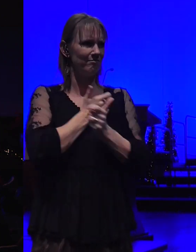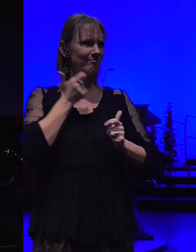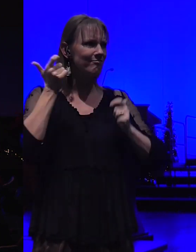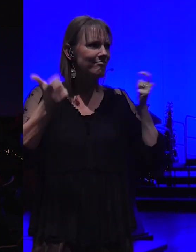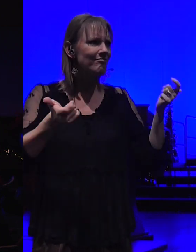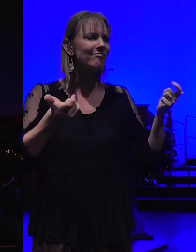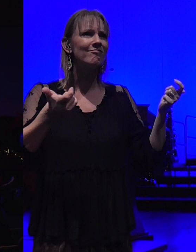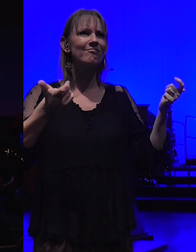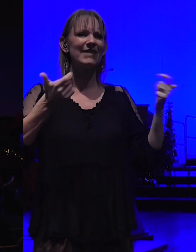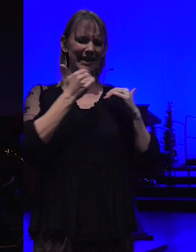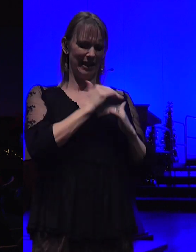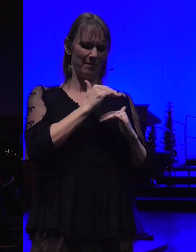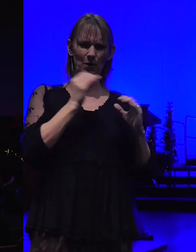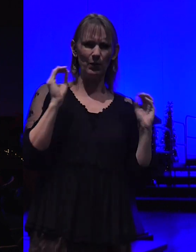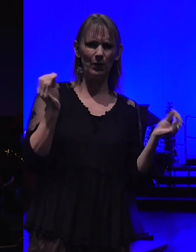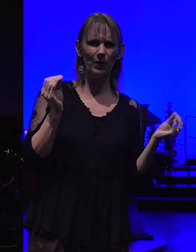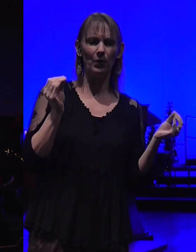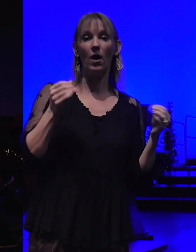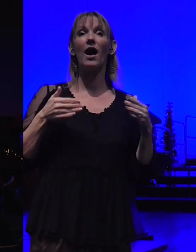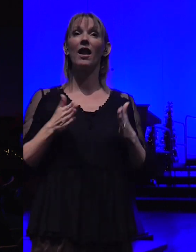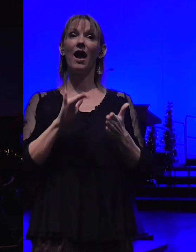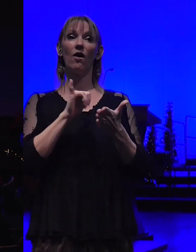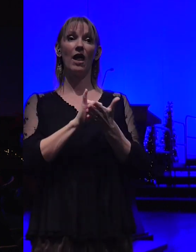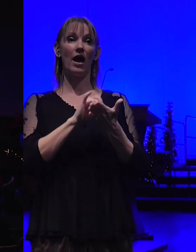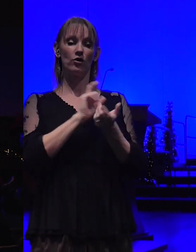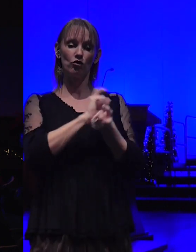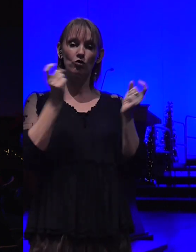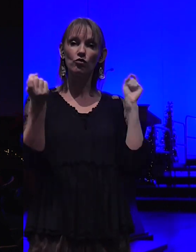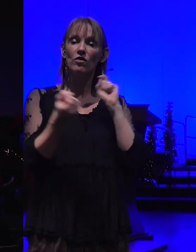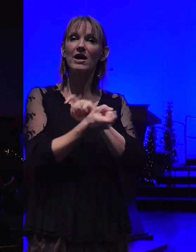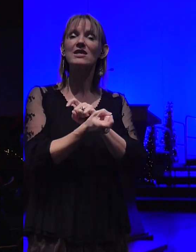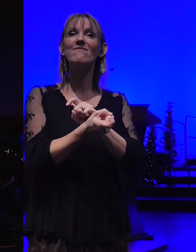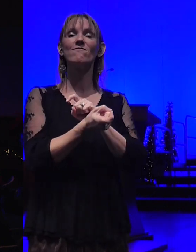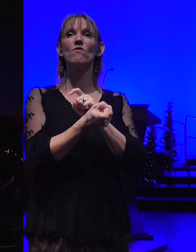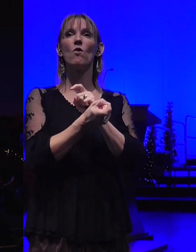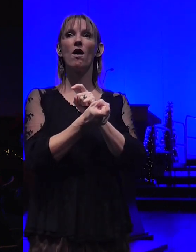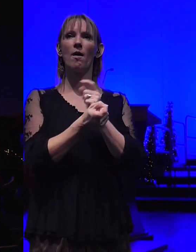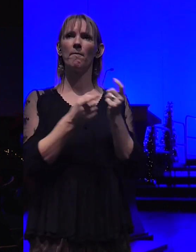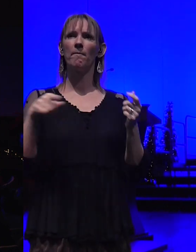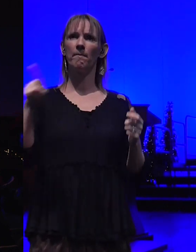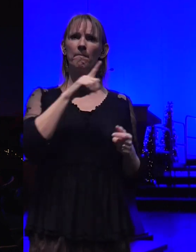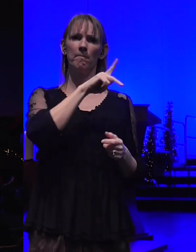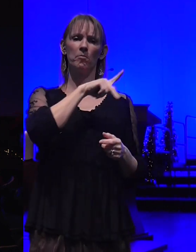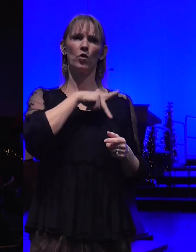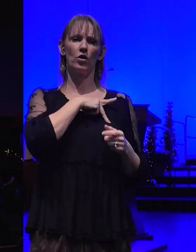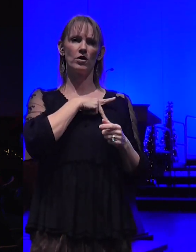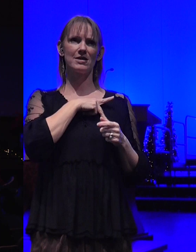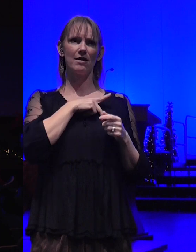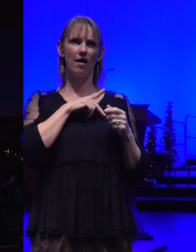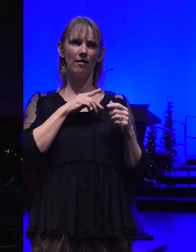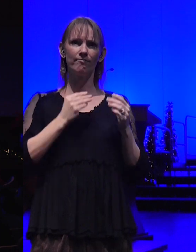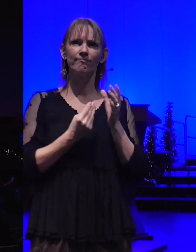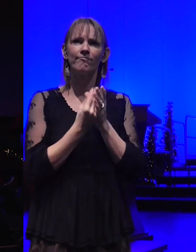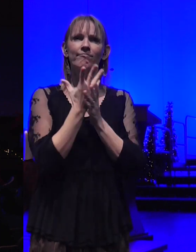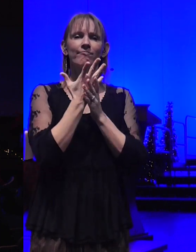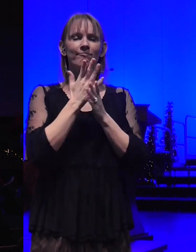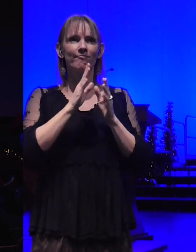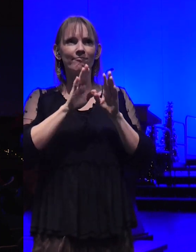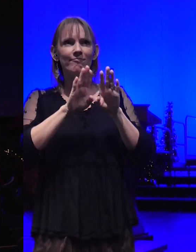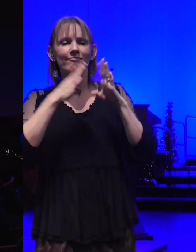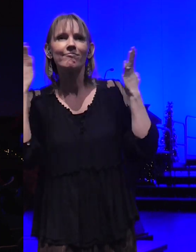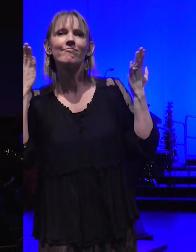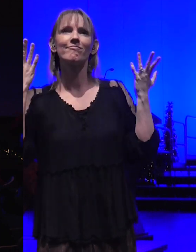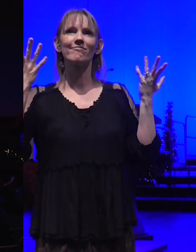and allow it to transform and begin a process of personal emergence and joy. It is giving yourself to